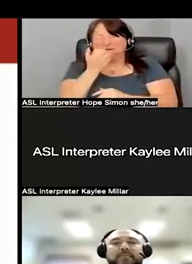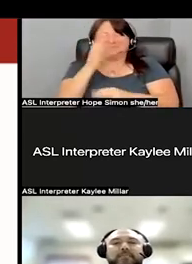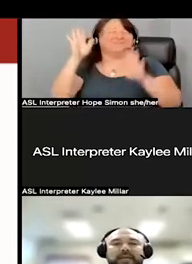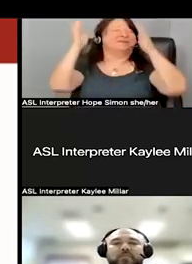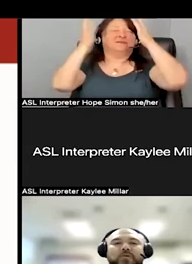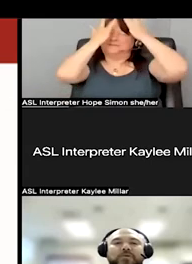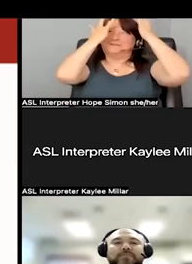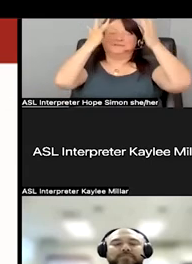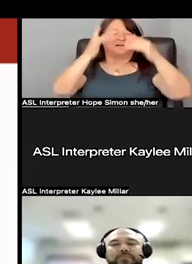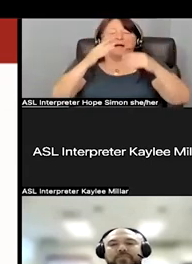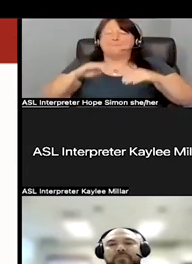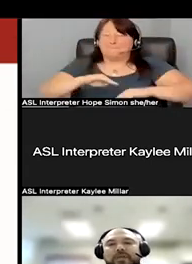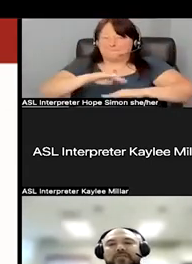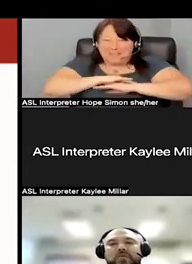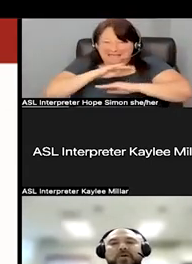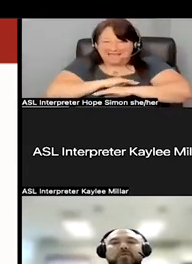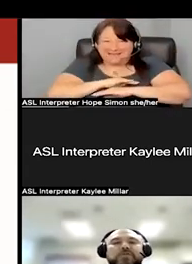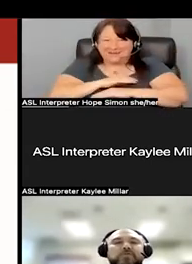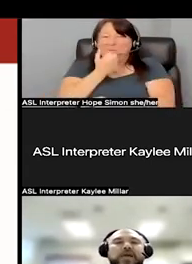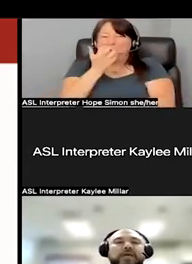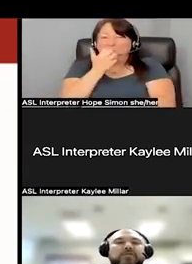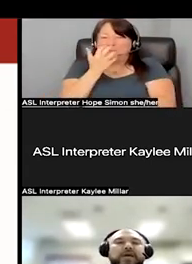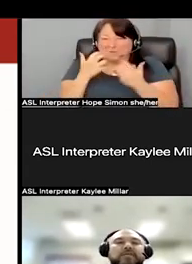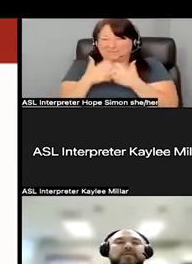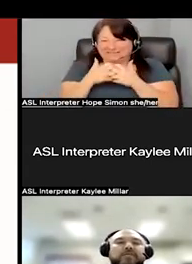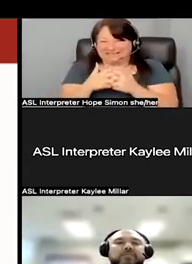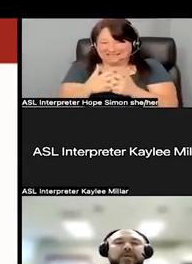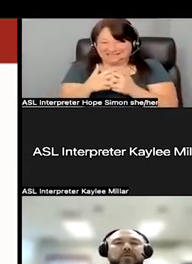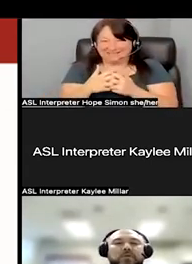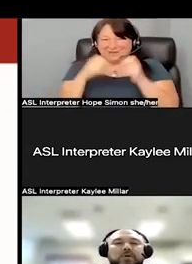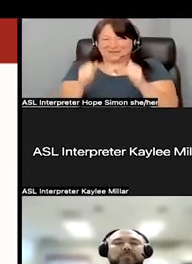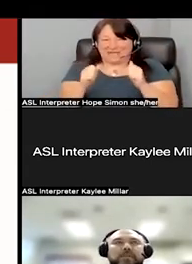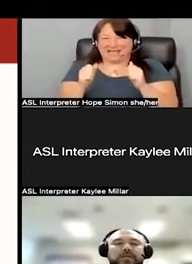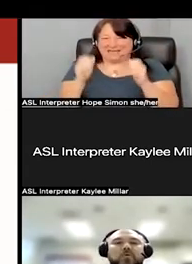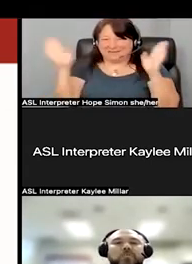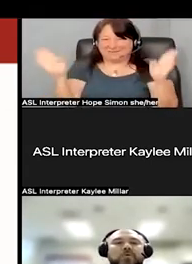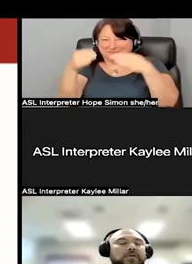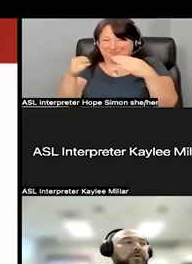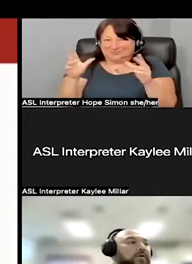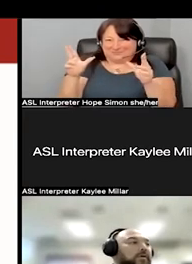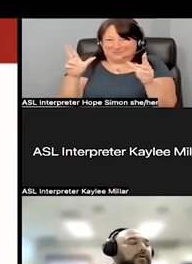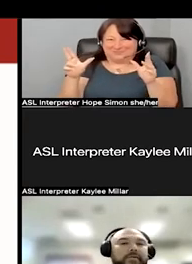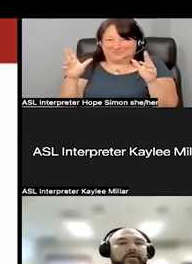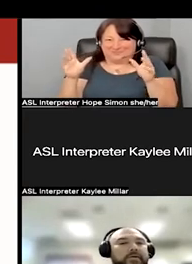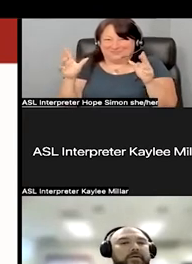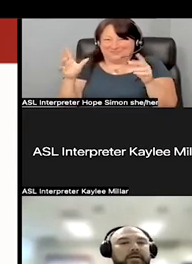a blanket warmer. So we were able to anchor that linen warmer.